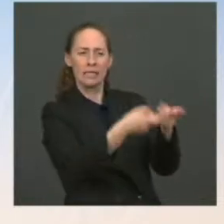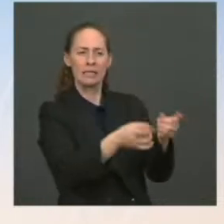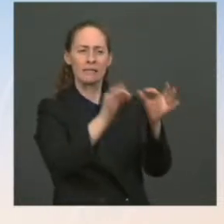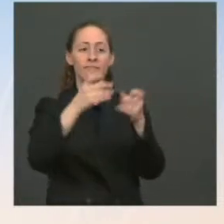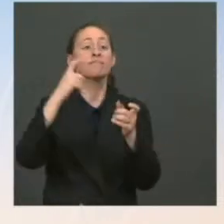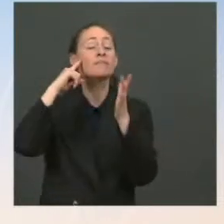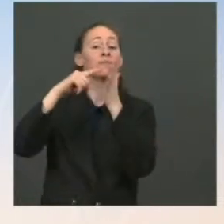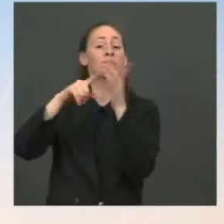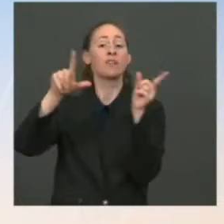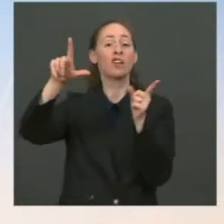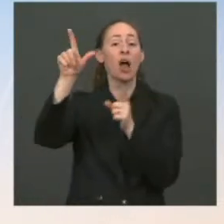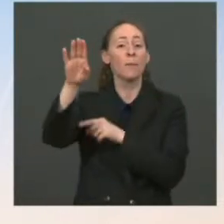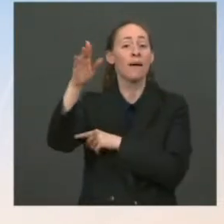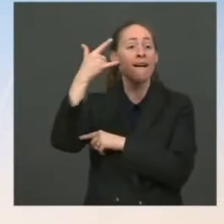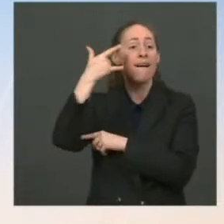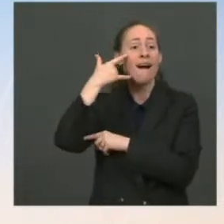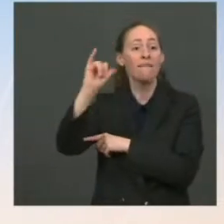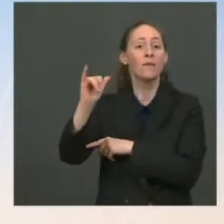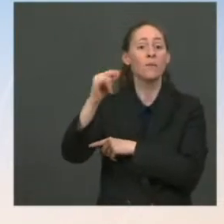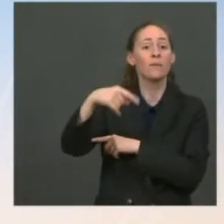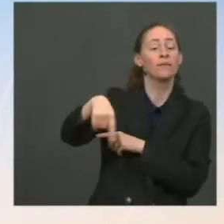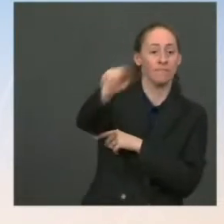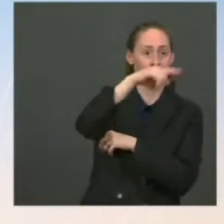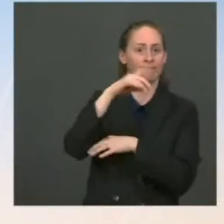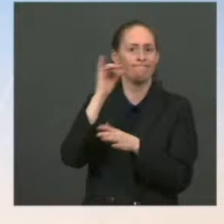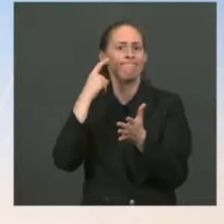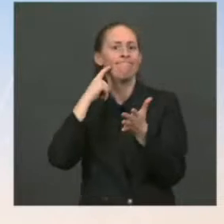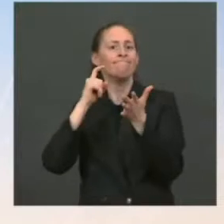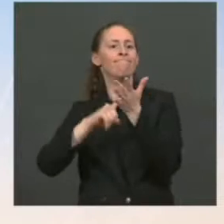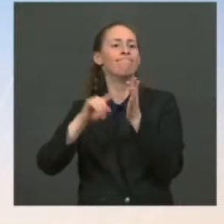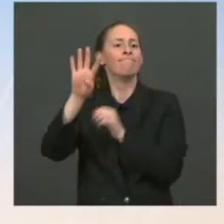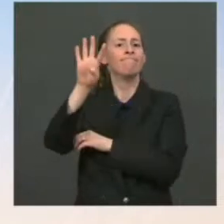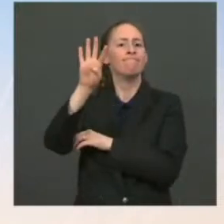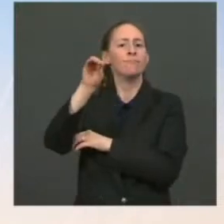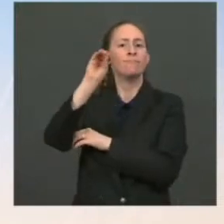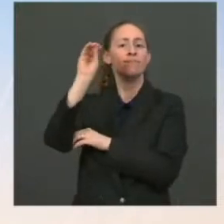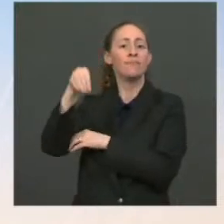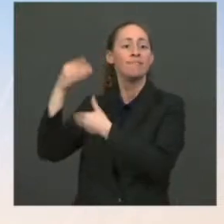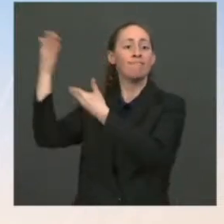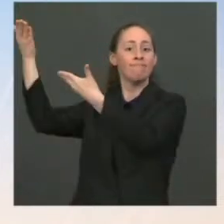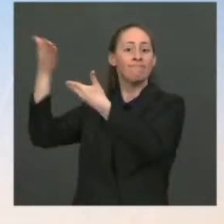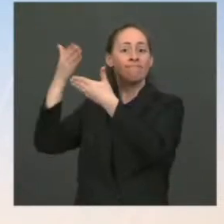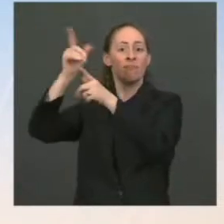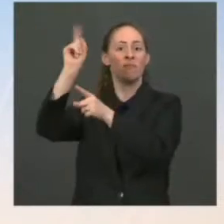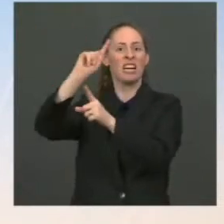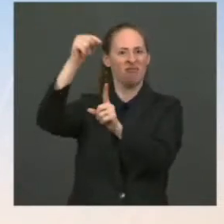in. But anywhere, including 1,000 miles inland, at some multimodal